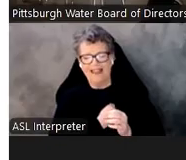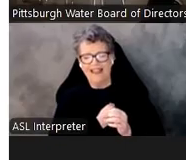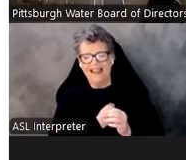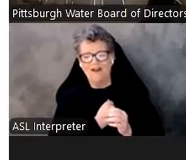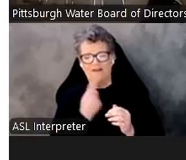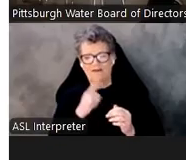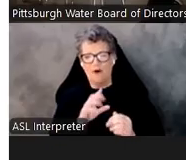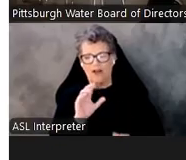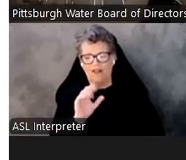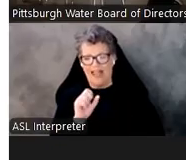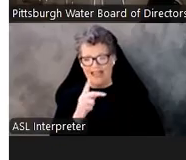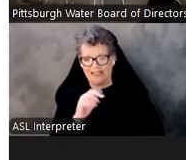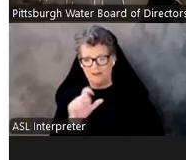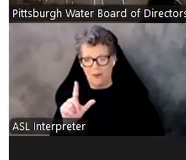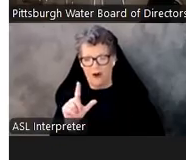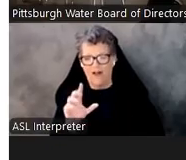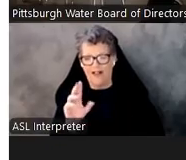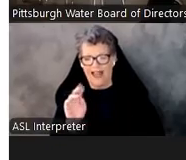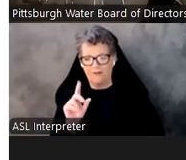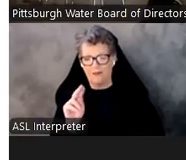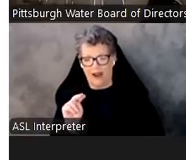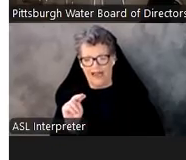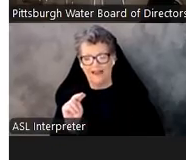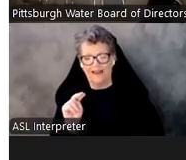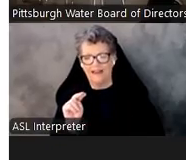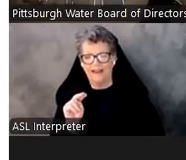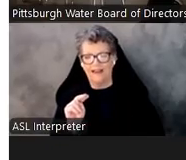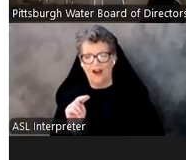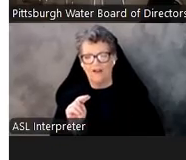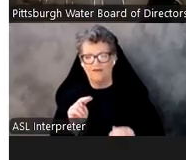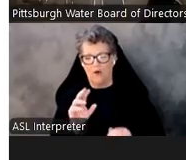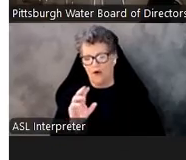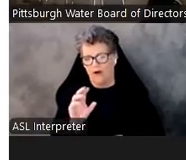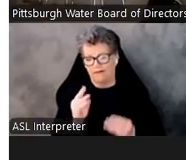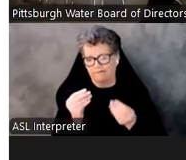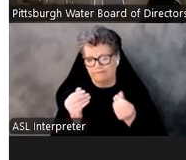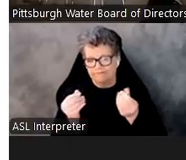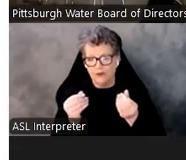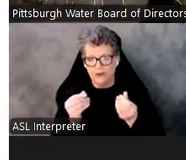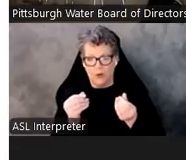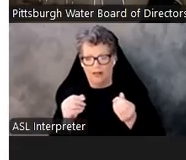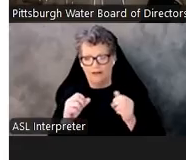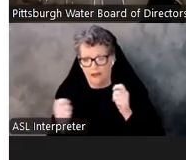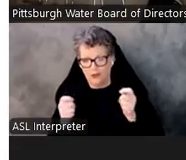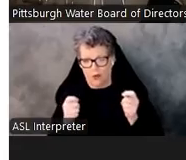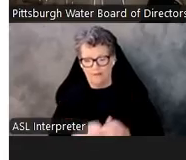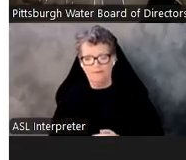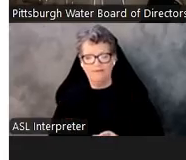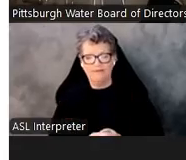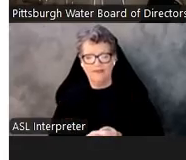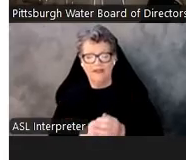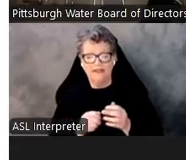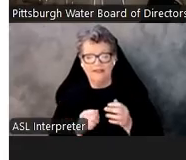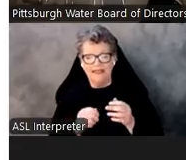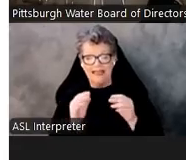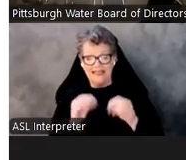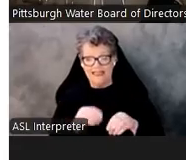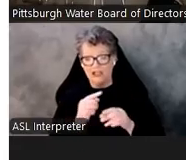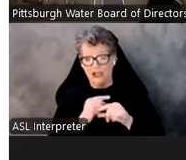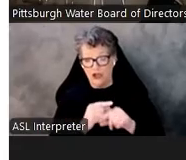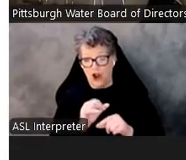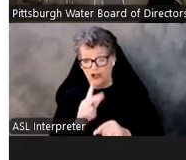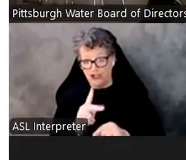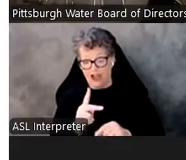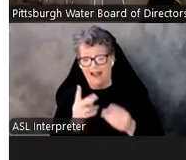for the Aspinwall and the Brecken pump stations for sediment and erosion control, installation of the guard shack access points, and